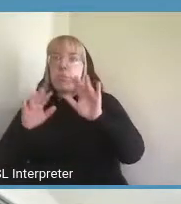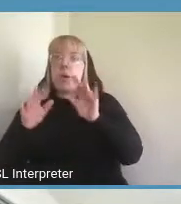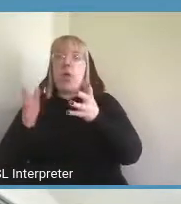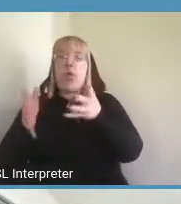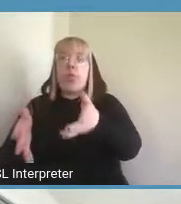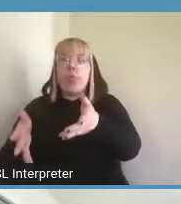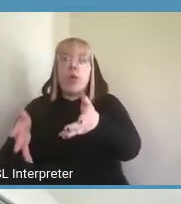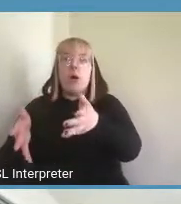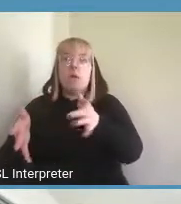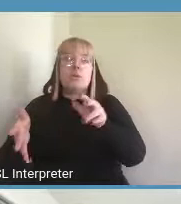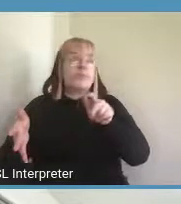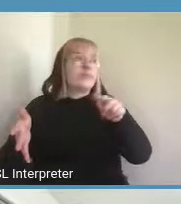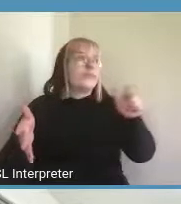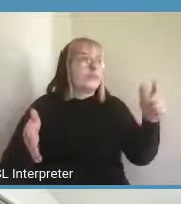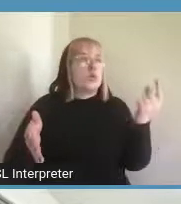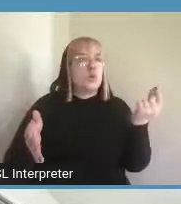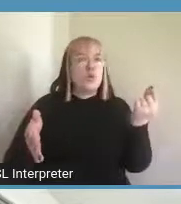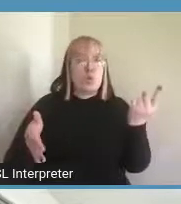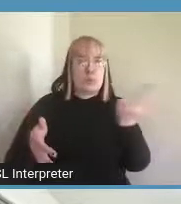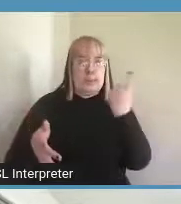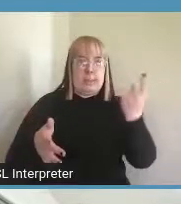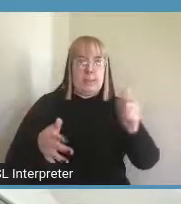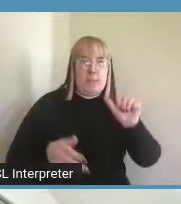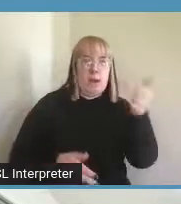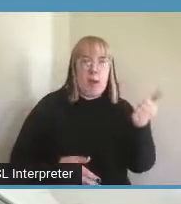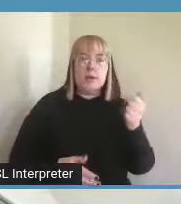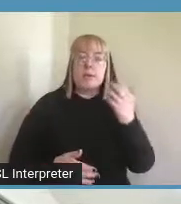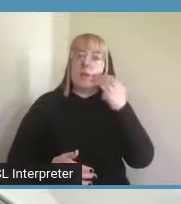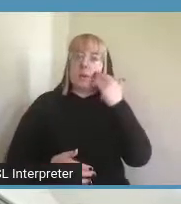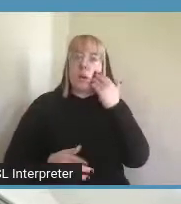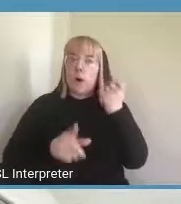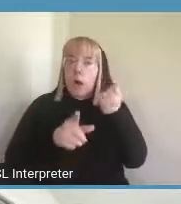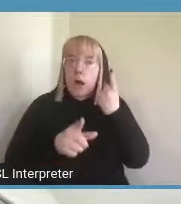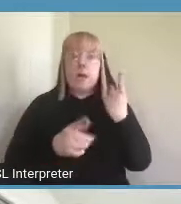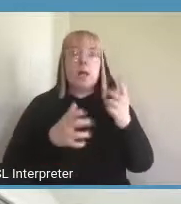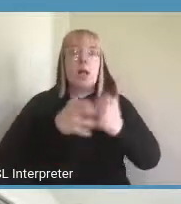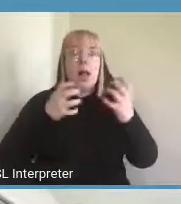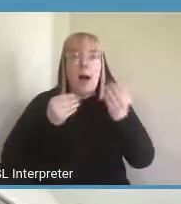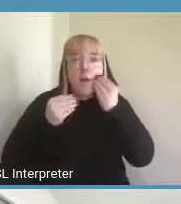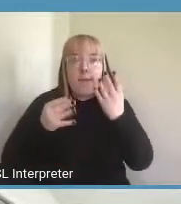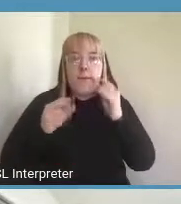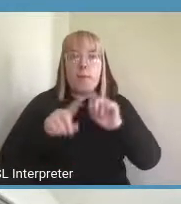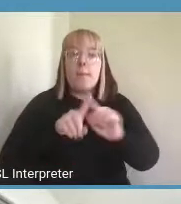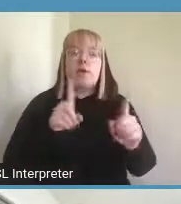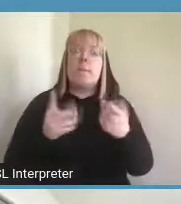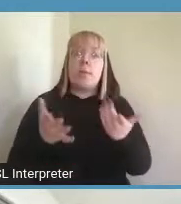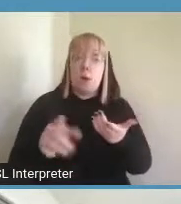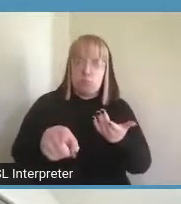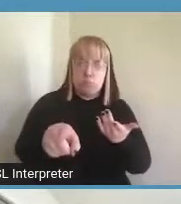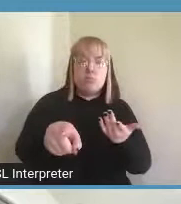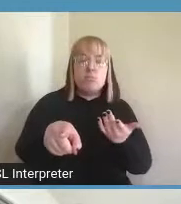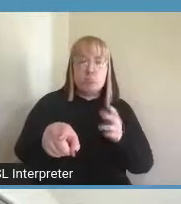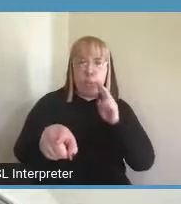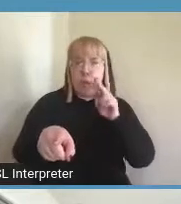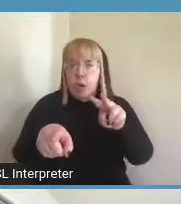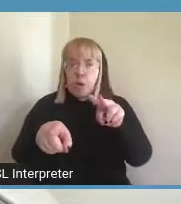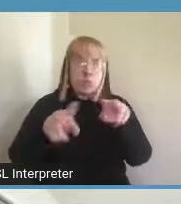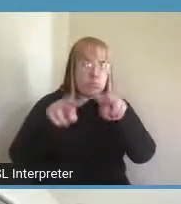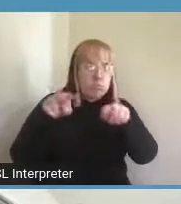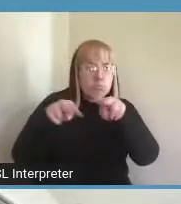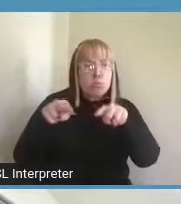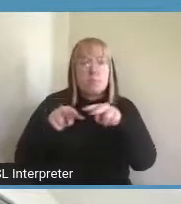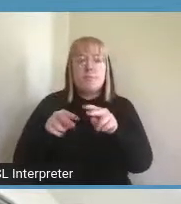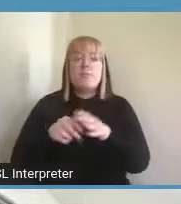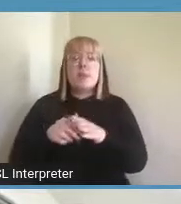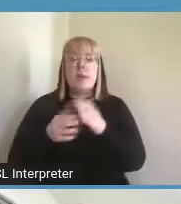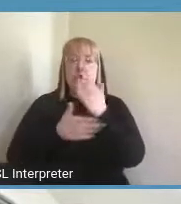more about that later. So again, I know this is a lot of information on the screen here, but what I wanted you to see is how what I'm talking about today is a piece of